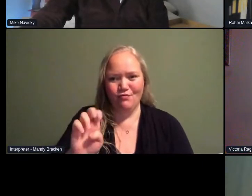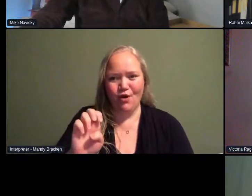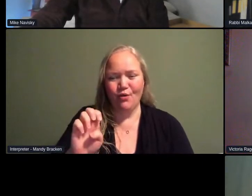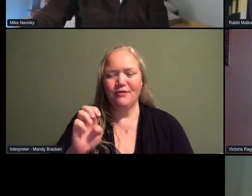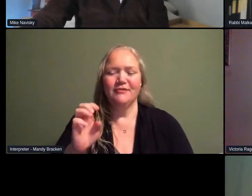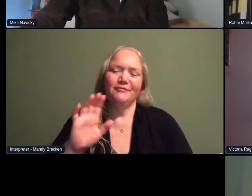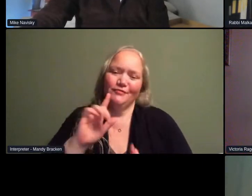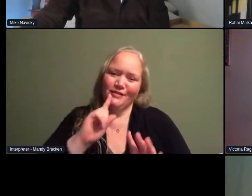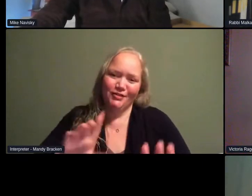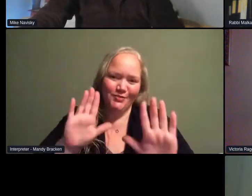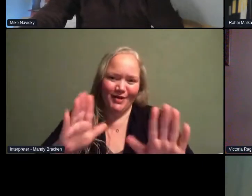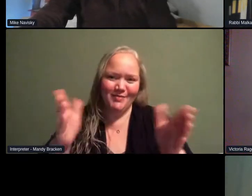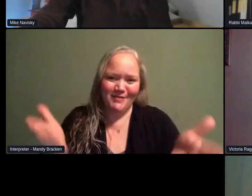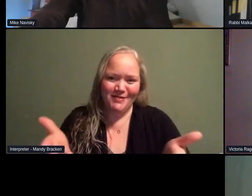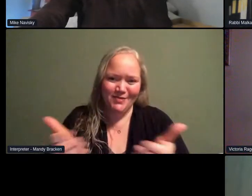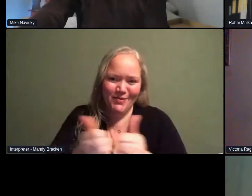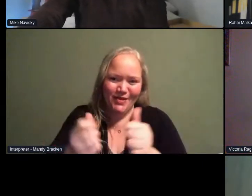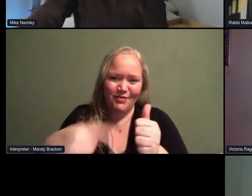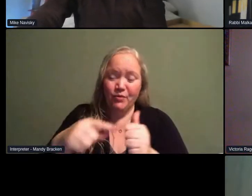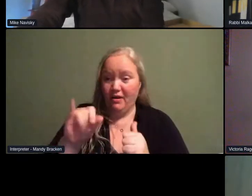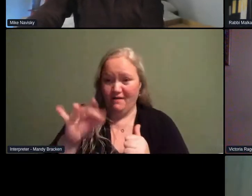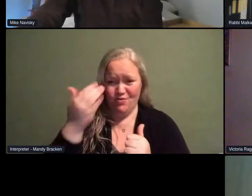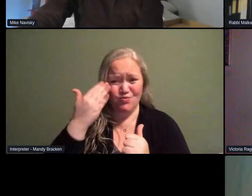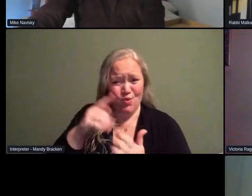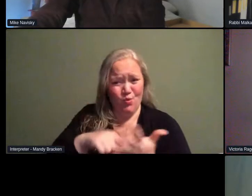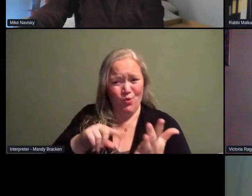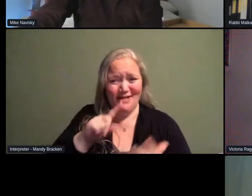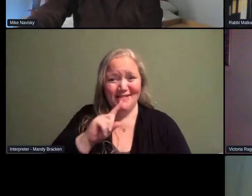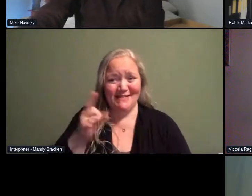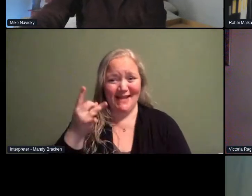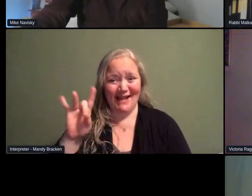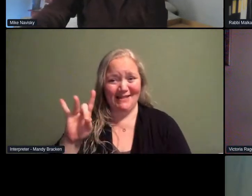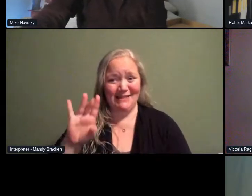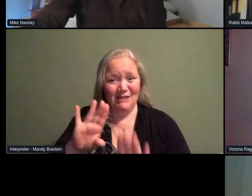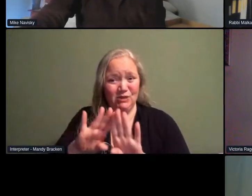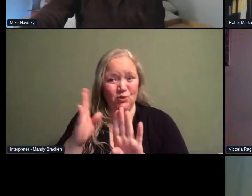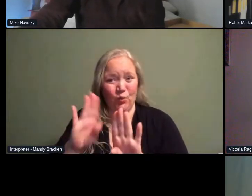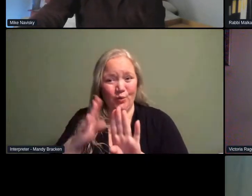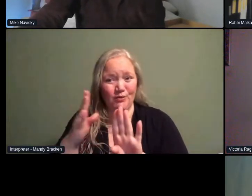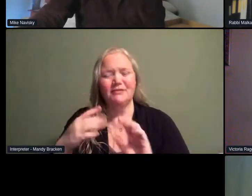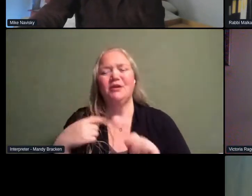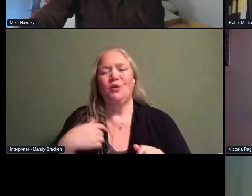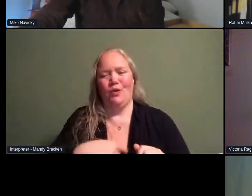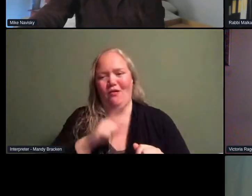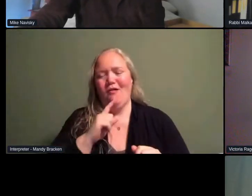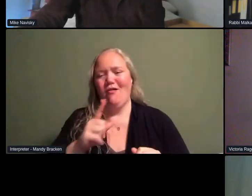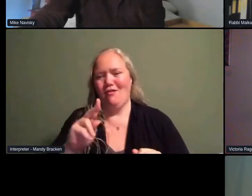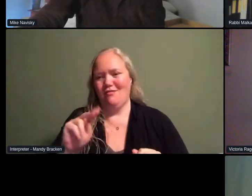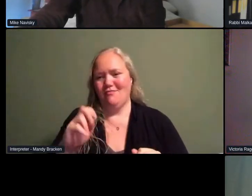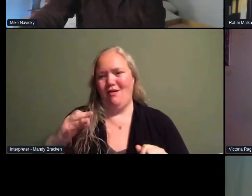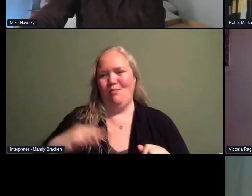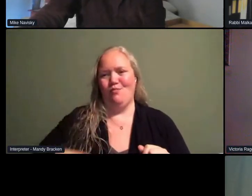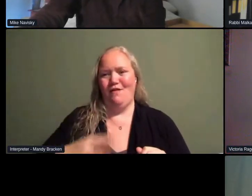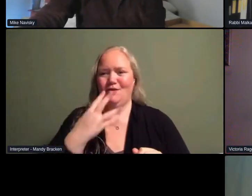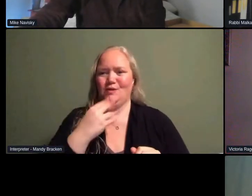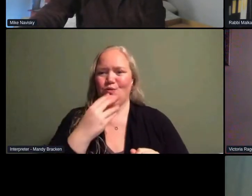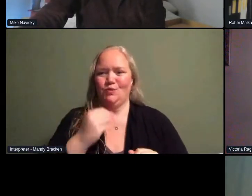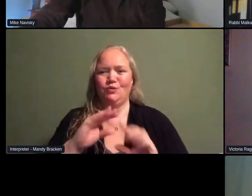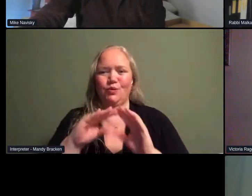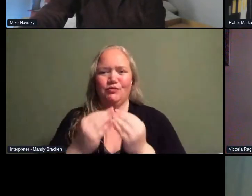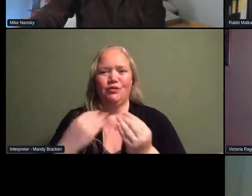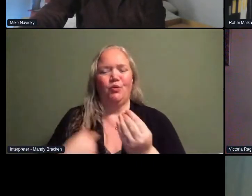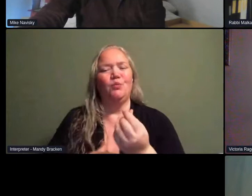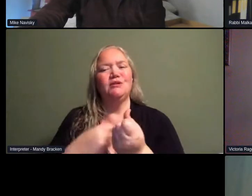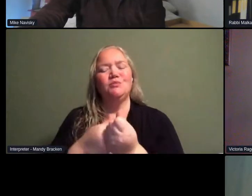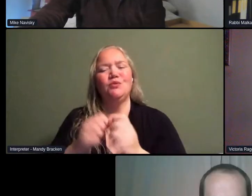what 18 Doors is, we are a nonprofit Jewish organization that supports people in interfaith families and relationships. So I lead lots